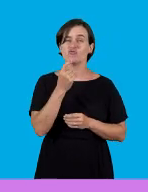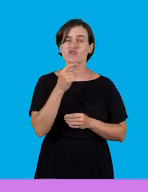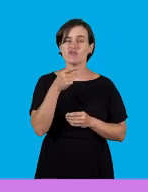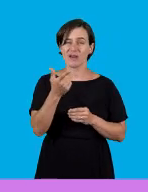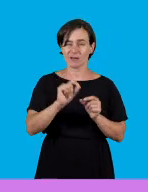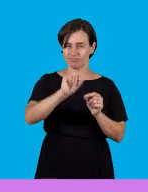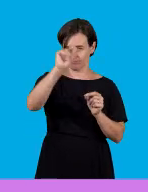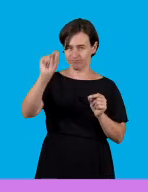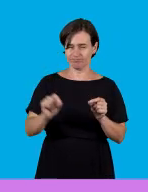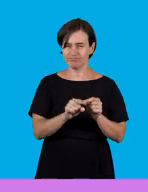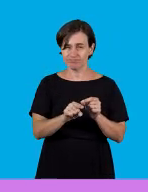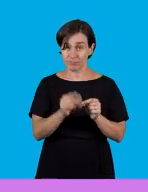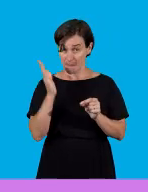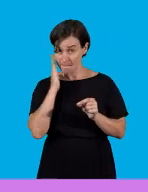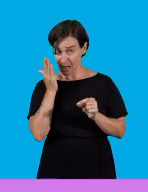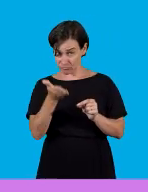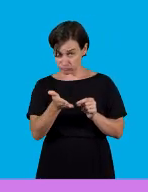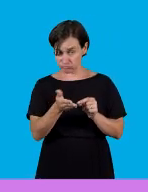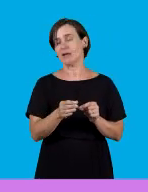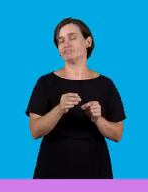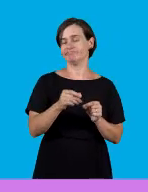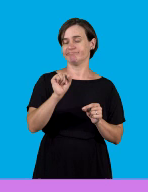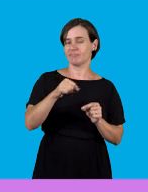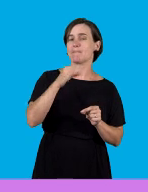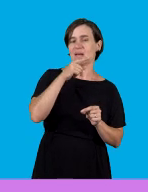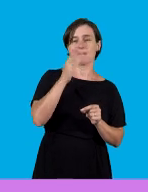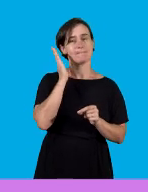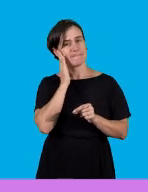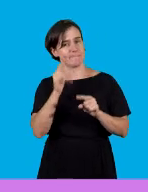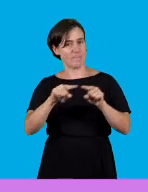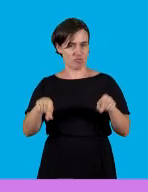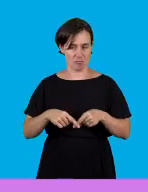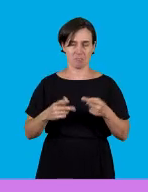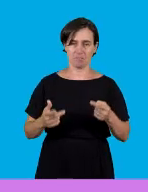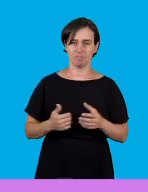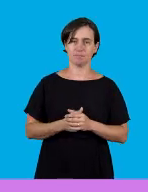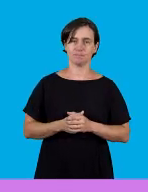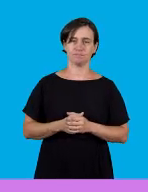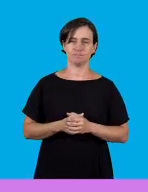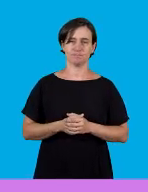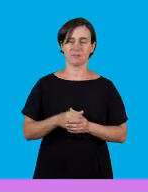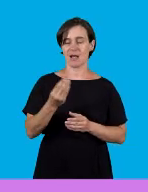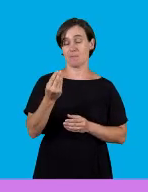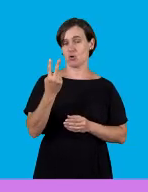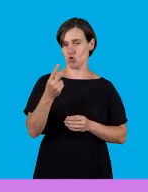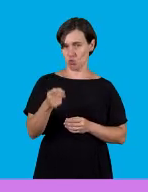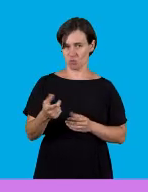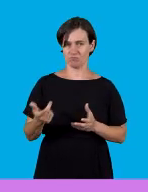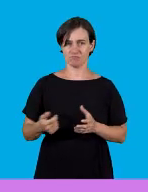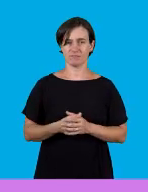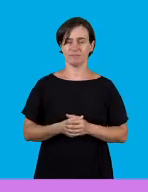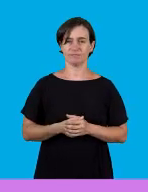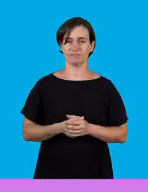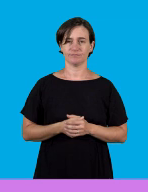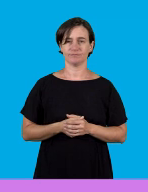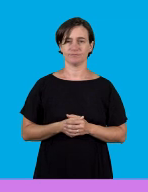Do we check there? Do we have a bed there? Yes, we do have a bed. So we will indicate this as a bedroom as well, but it will be